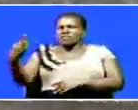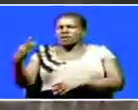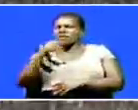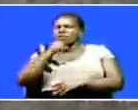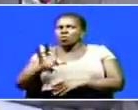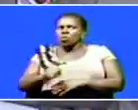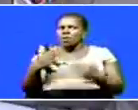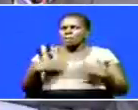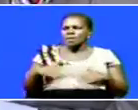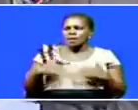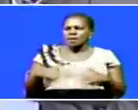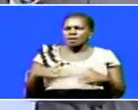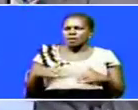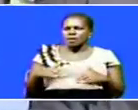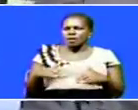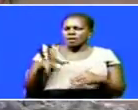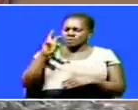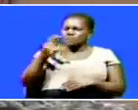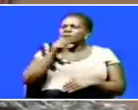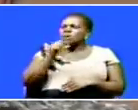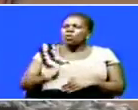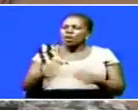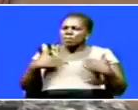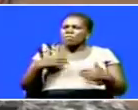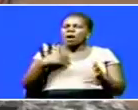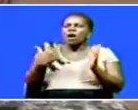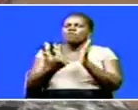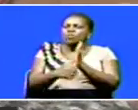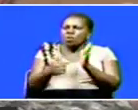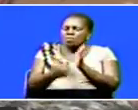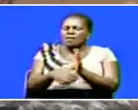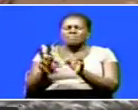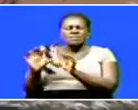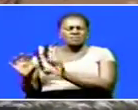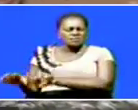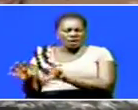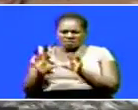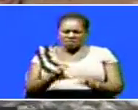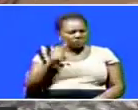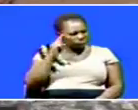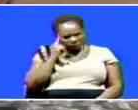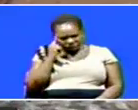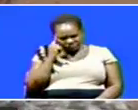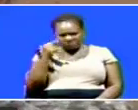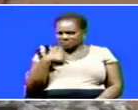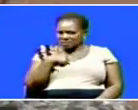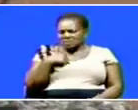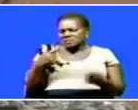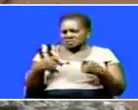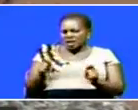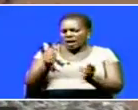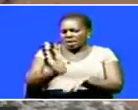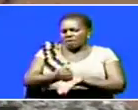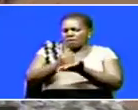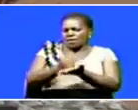elderly people. Niona wasee vile wako na shida na vile wanahangaika. Nikaona nijaribu kuwasaidia